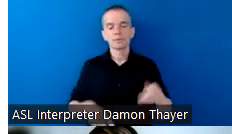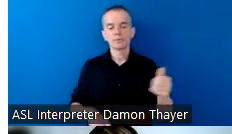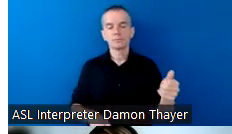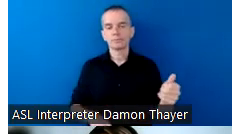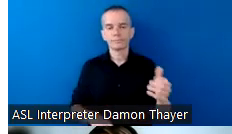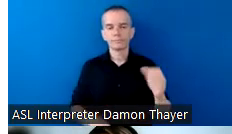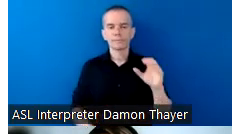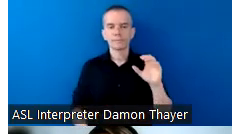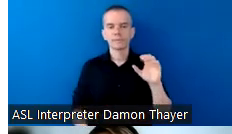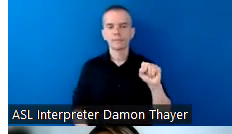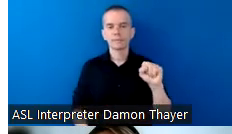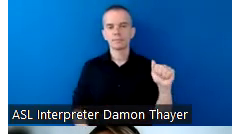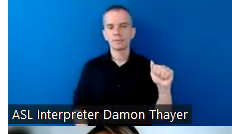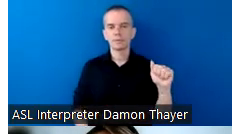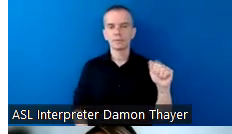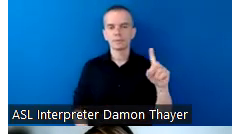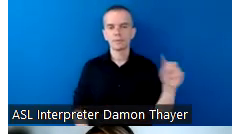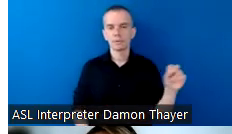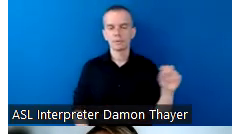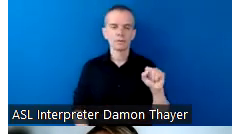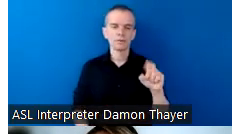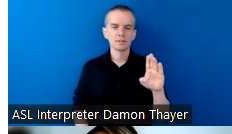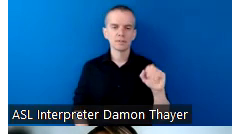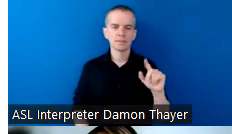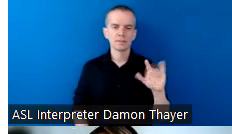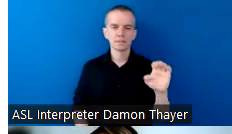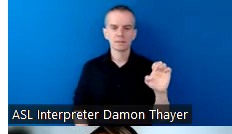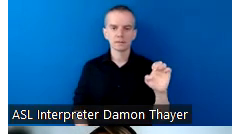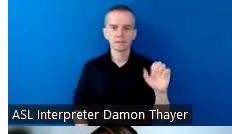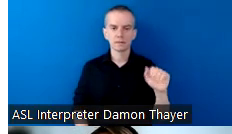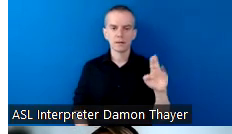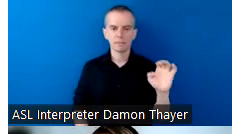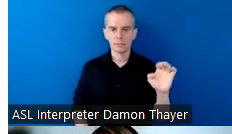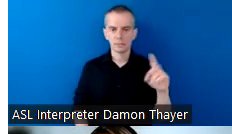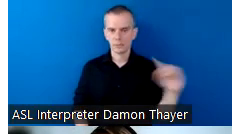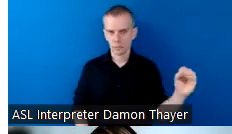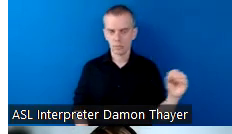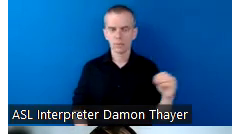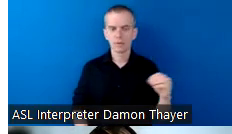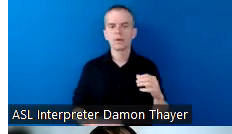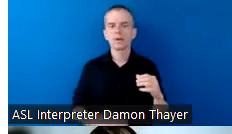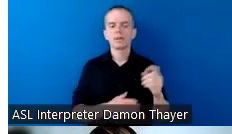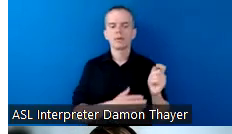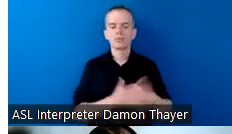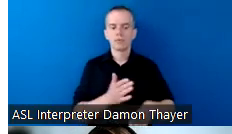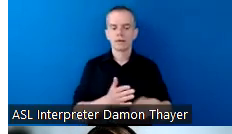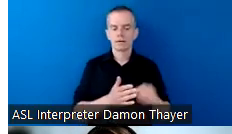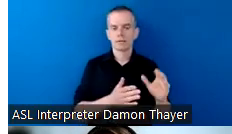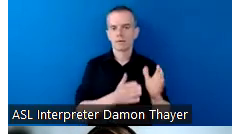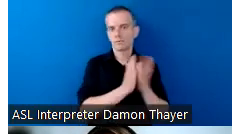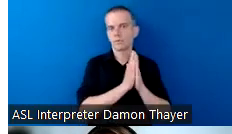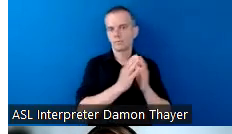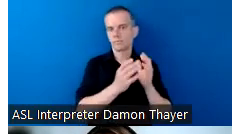disorder as part of their history and they're writing a reasonable accommodation request at move-in, then